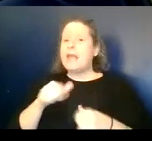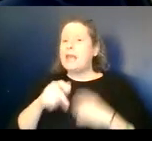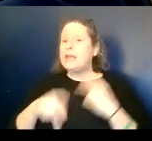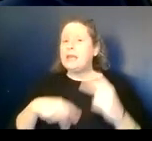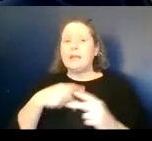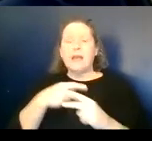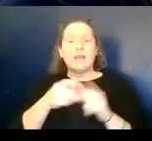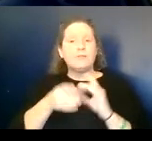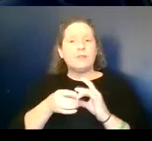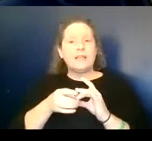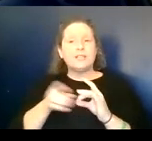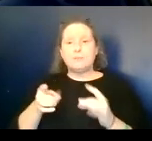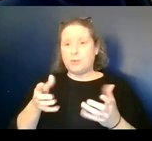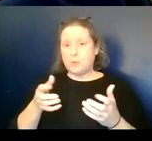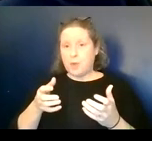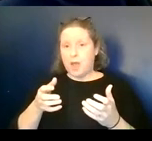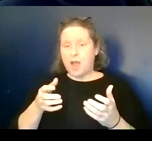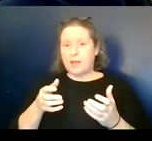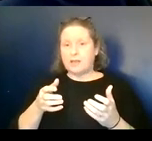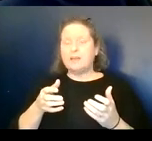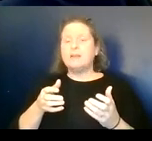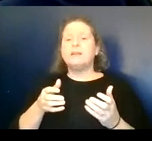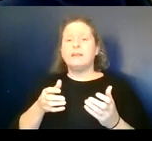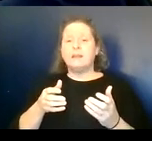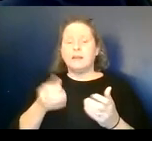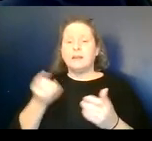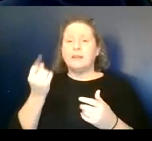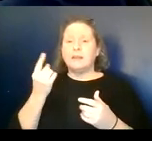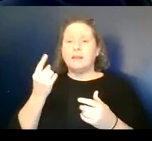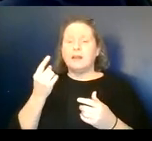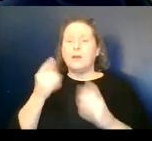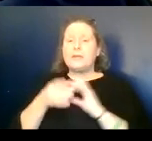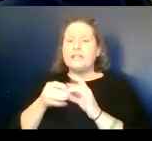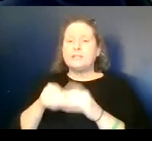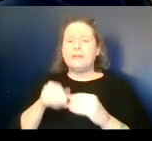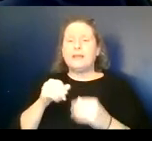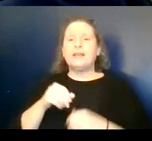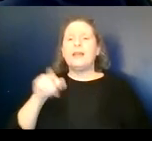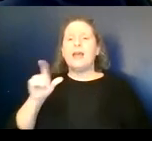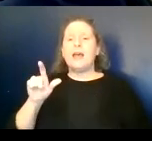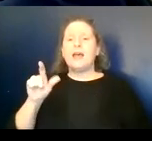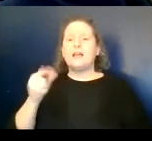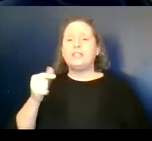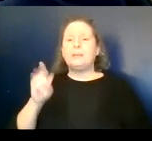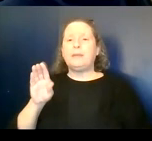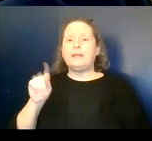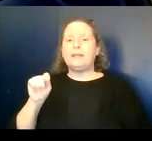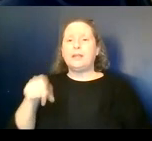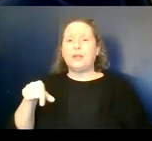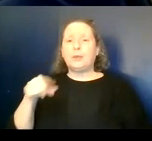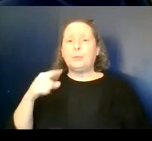There's again relationships within the LGBT plus community you could explore. You